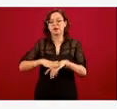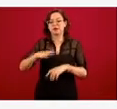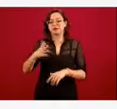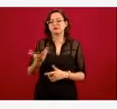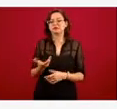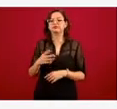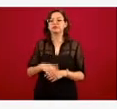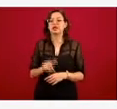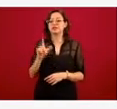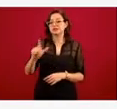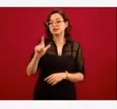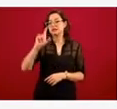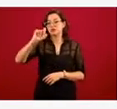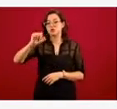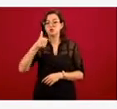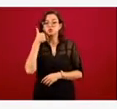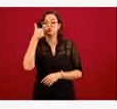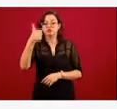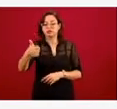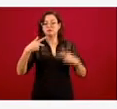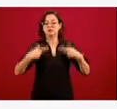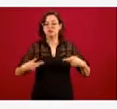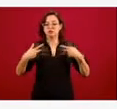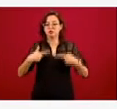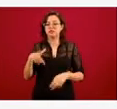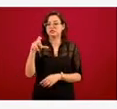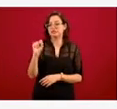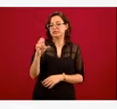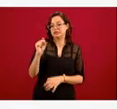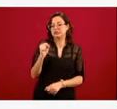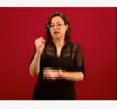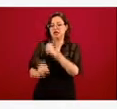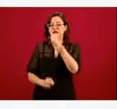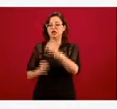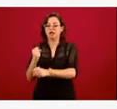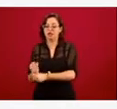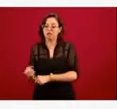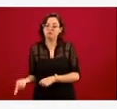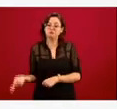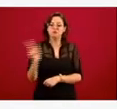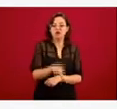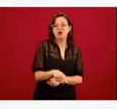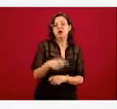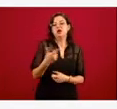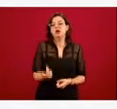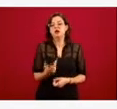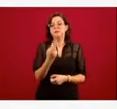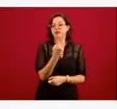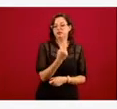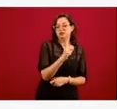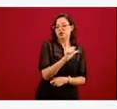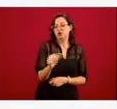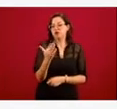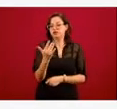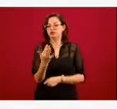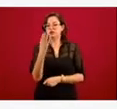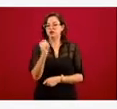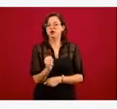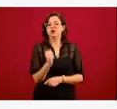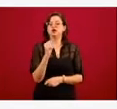is the mortality, which is the total number of fatalities. So as we can see, the fatality rate